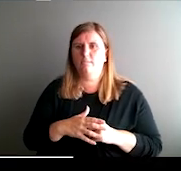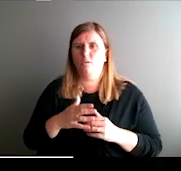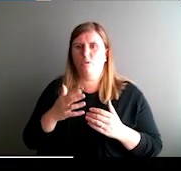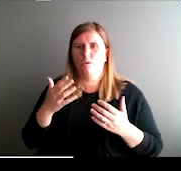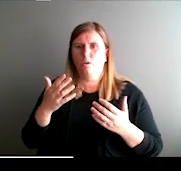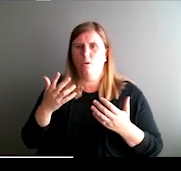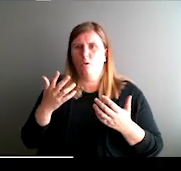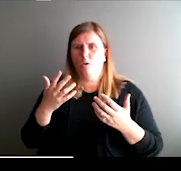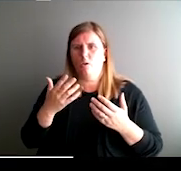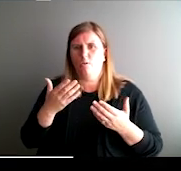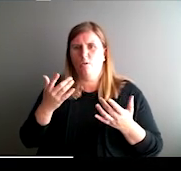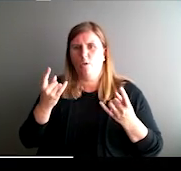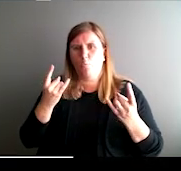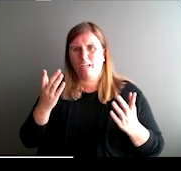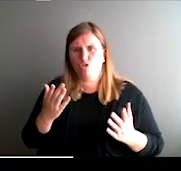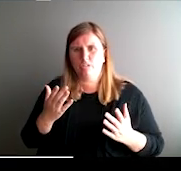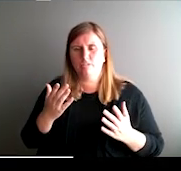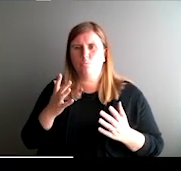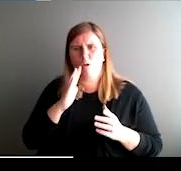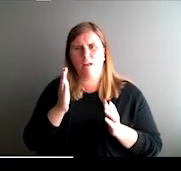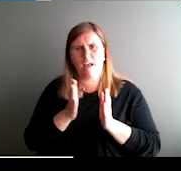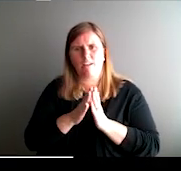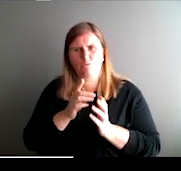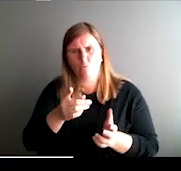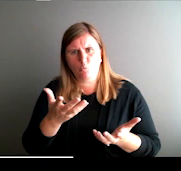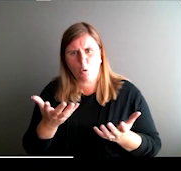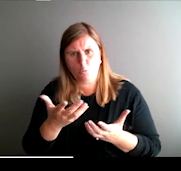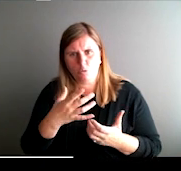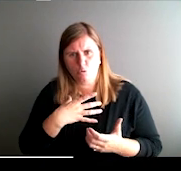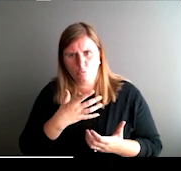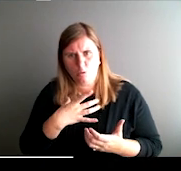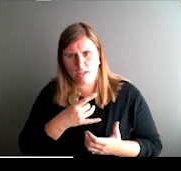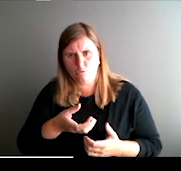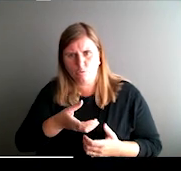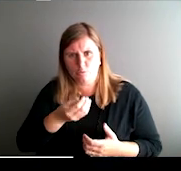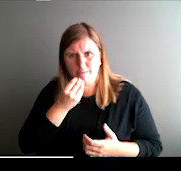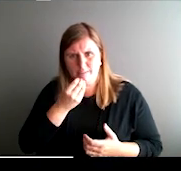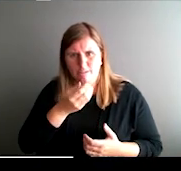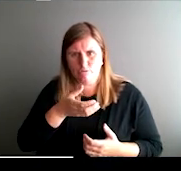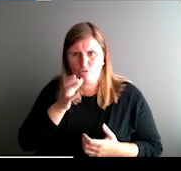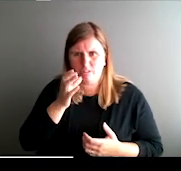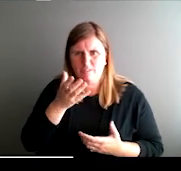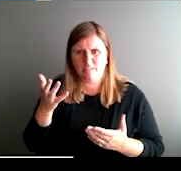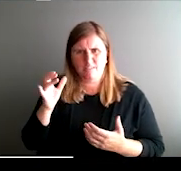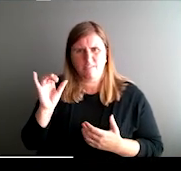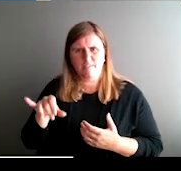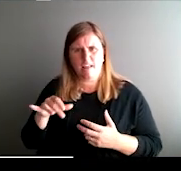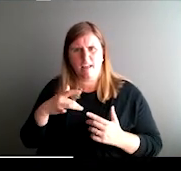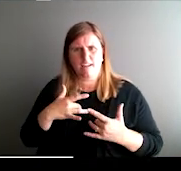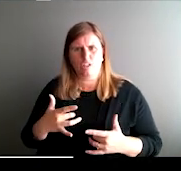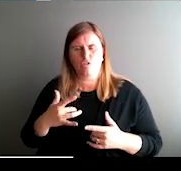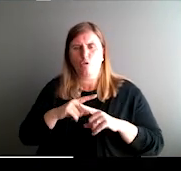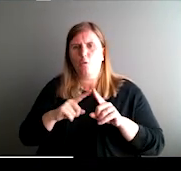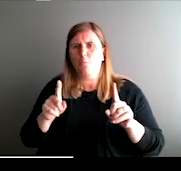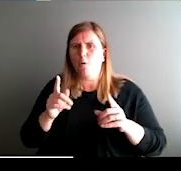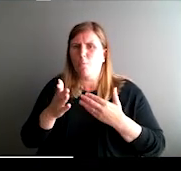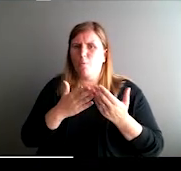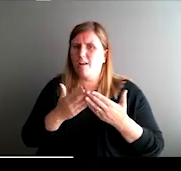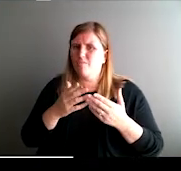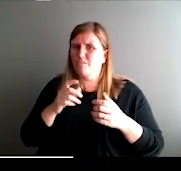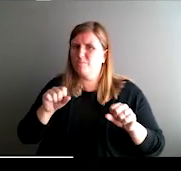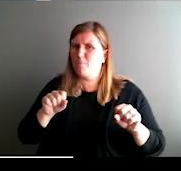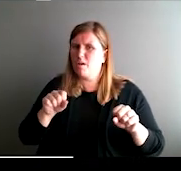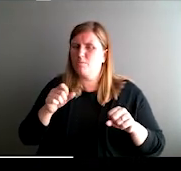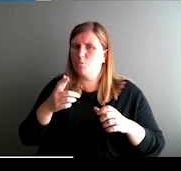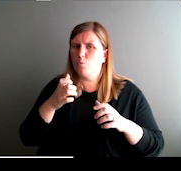or waitress will ask you, what would you like to eat? What would you like to drink? Things of that nature. But whenever possible, you want